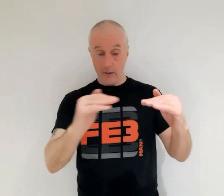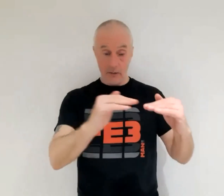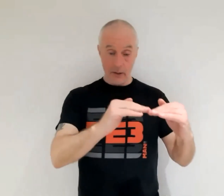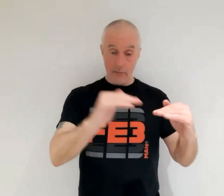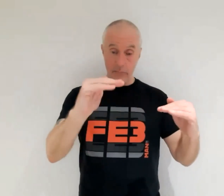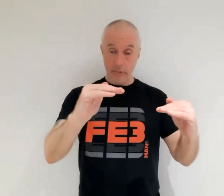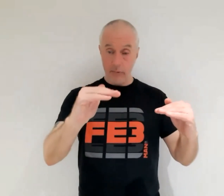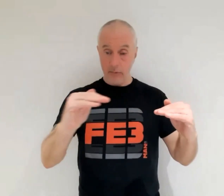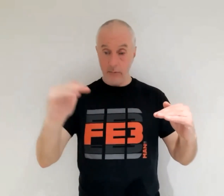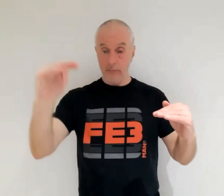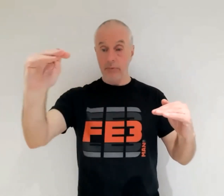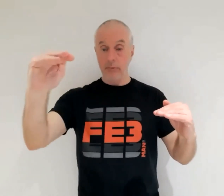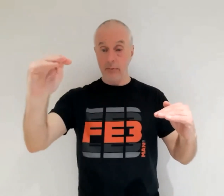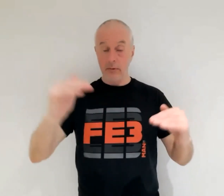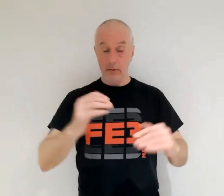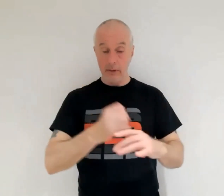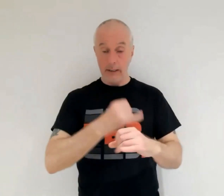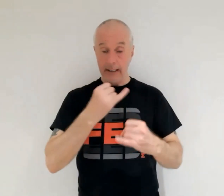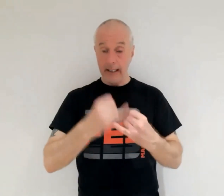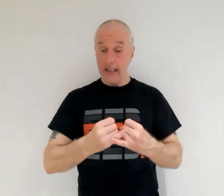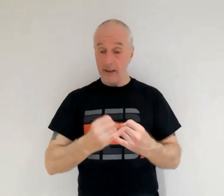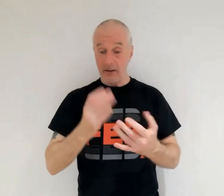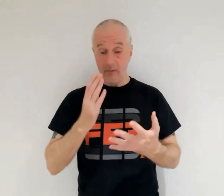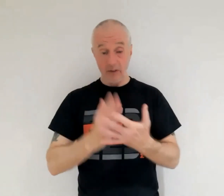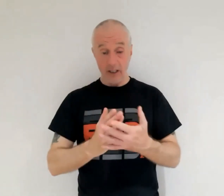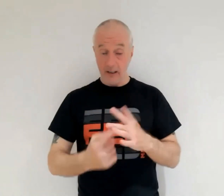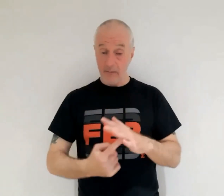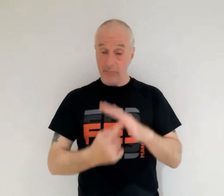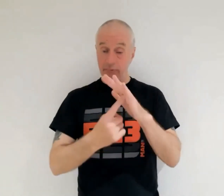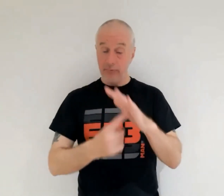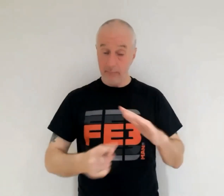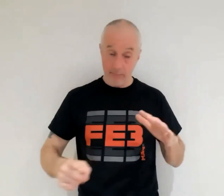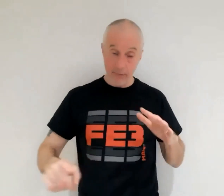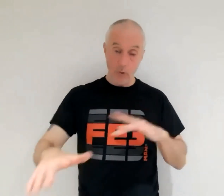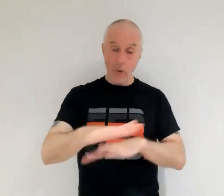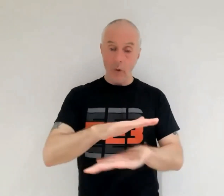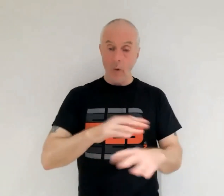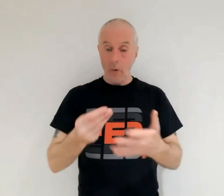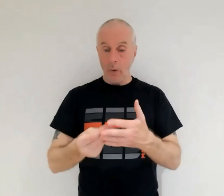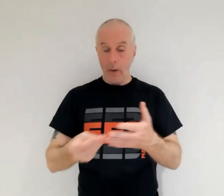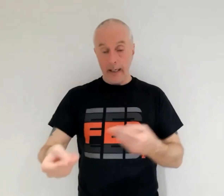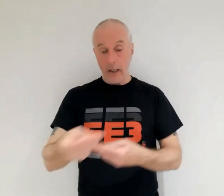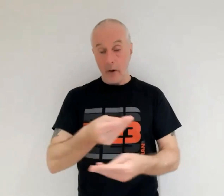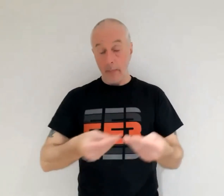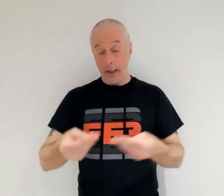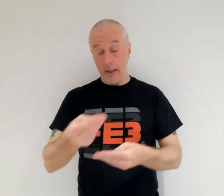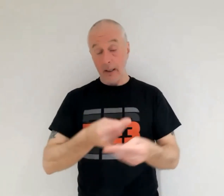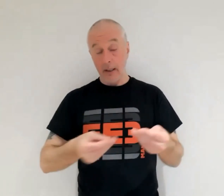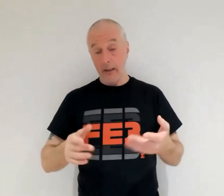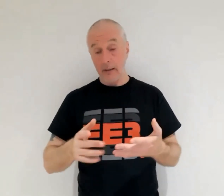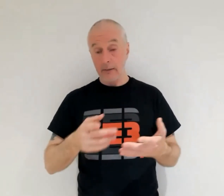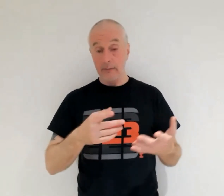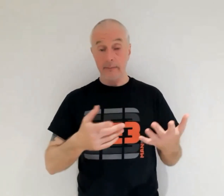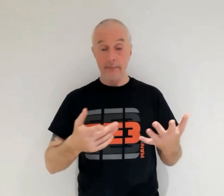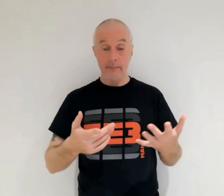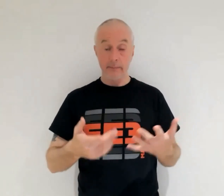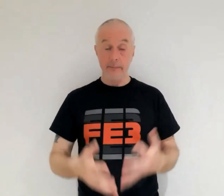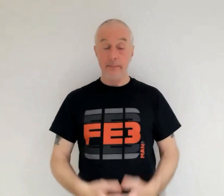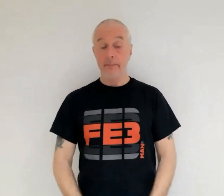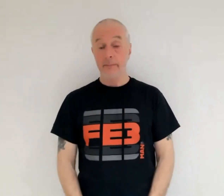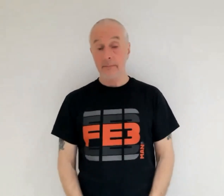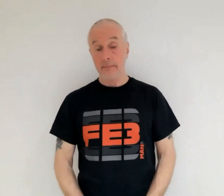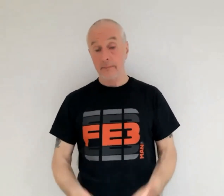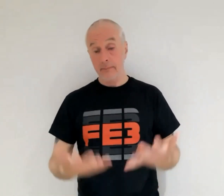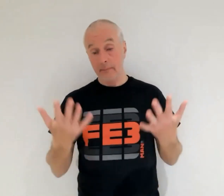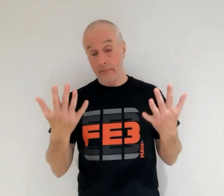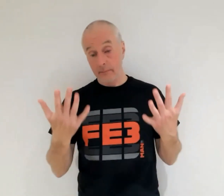gas underpins our entire economy and all of our energy system. We up to 1,000 terawatt